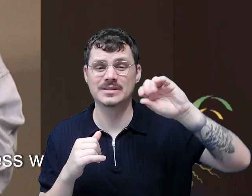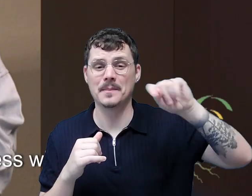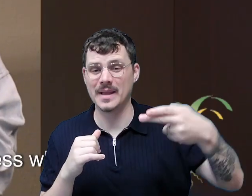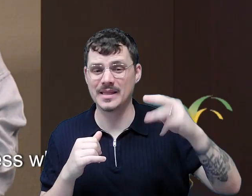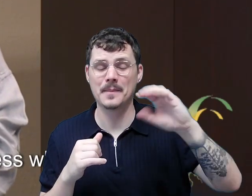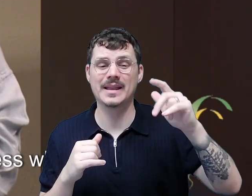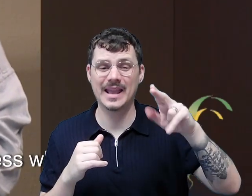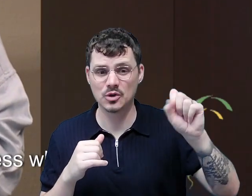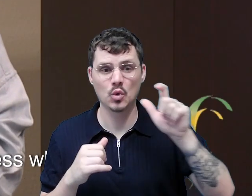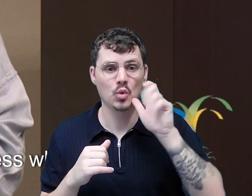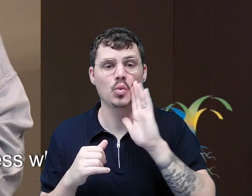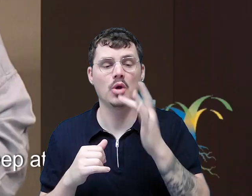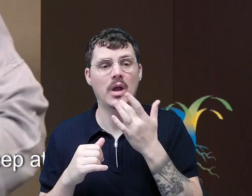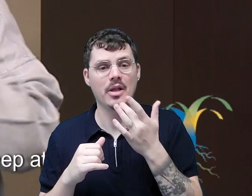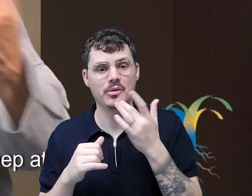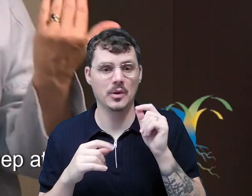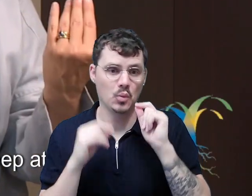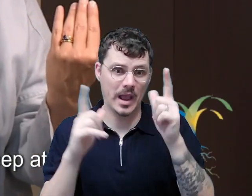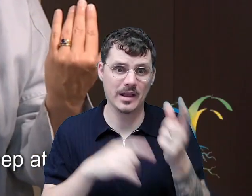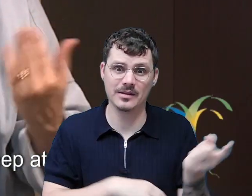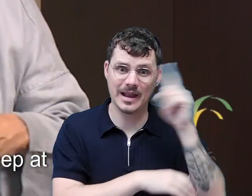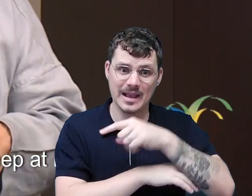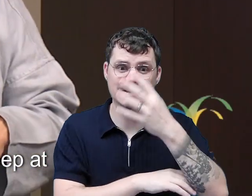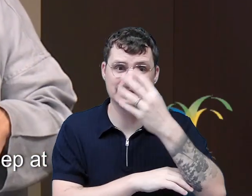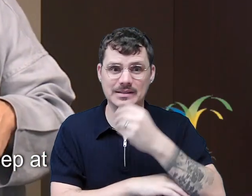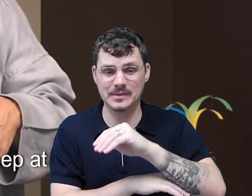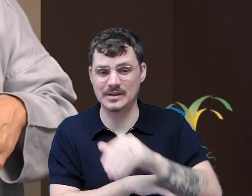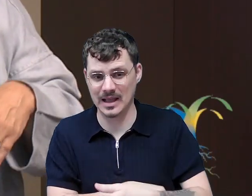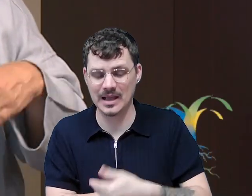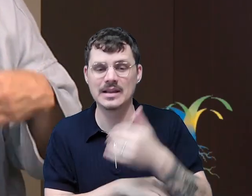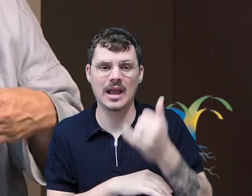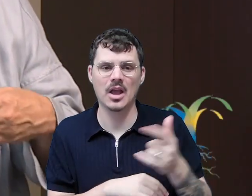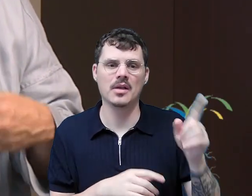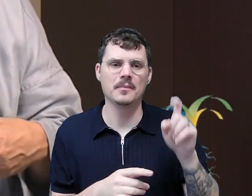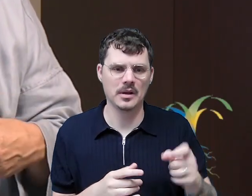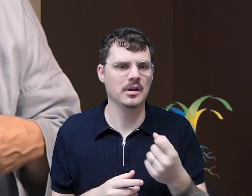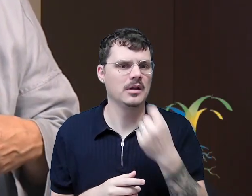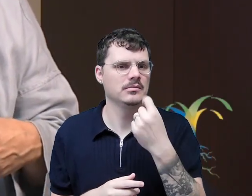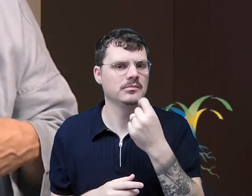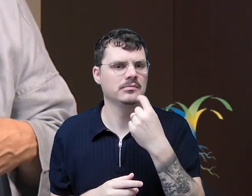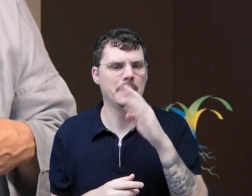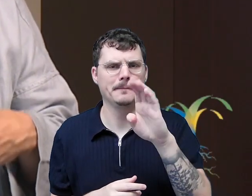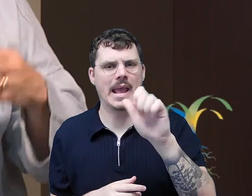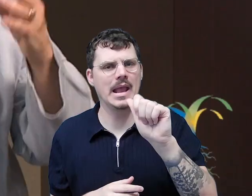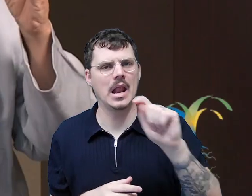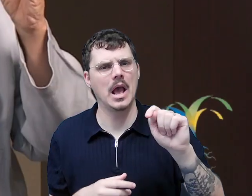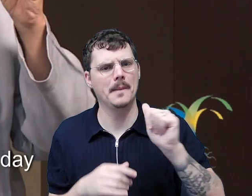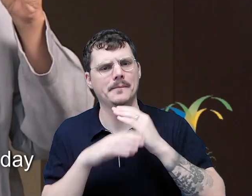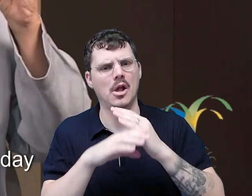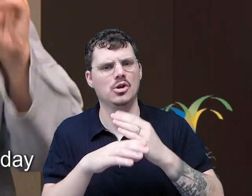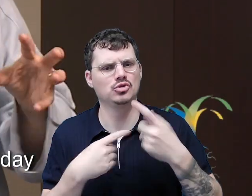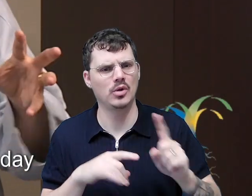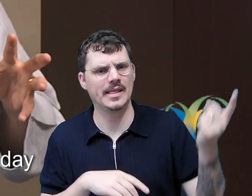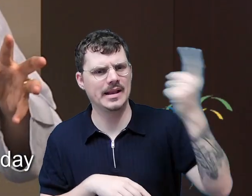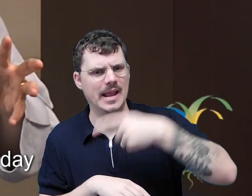So now people with Smith-Magenis who'd rather be awake during the day and sleep at night get on a protocol of